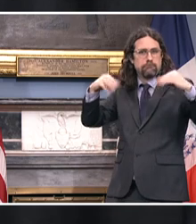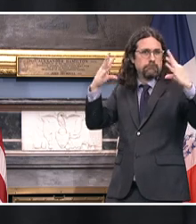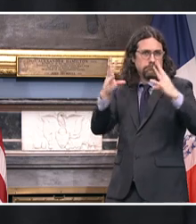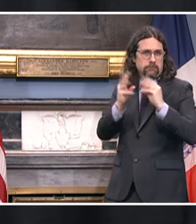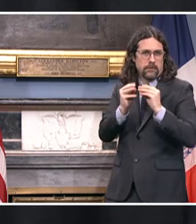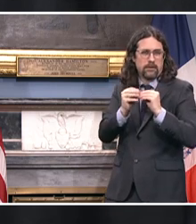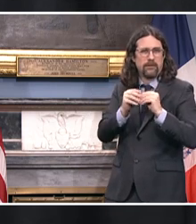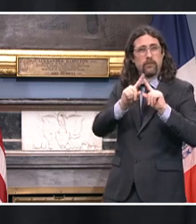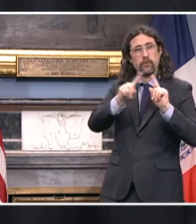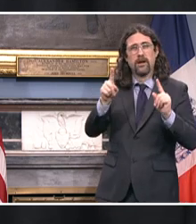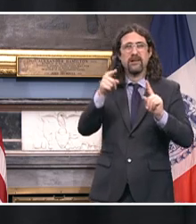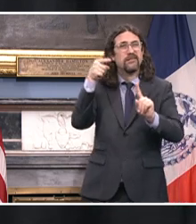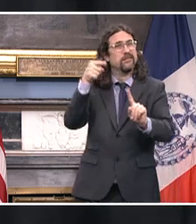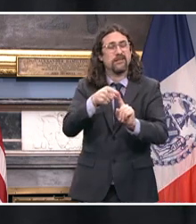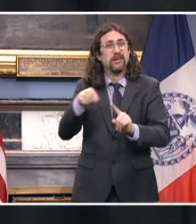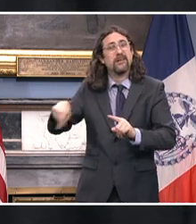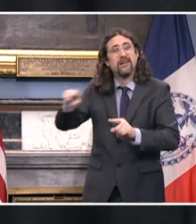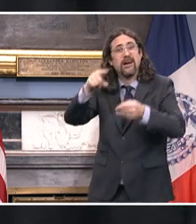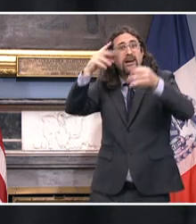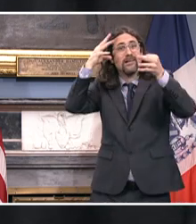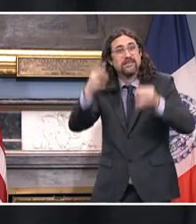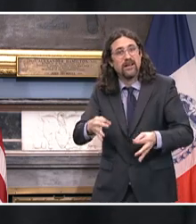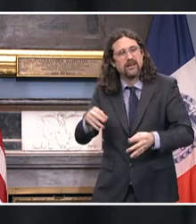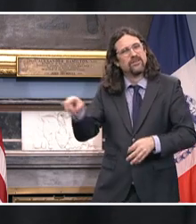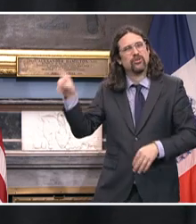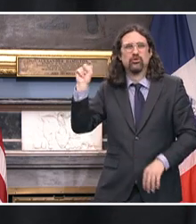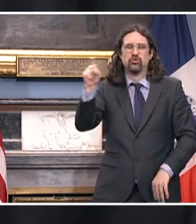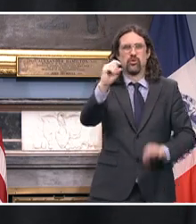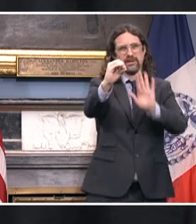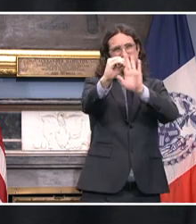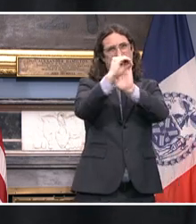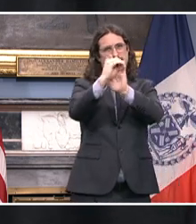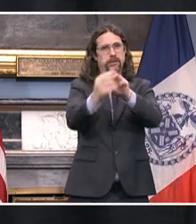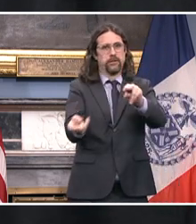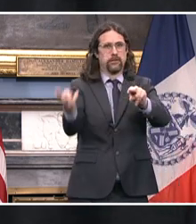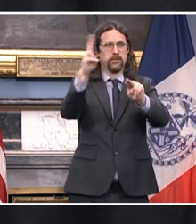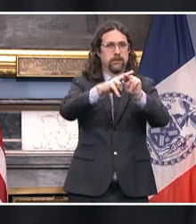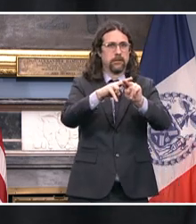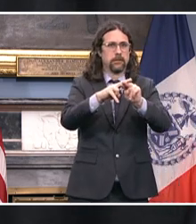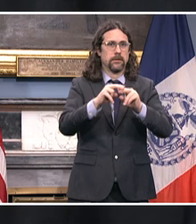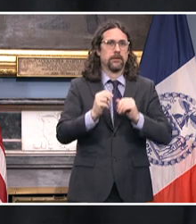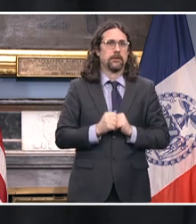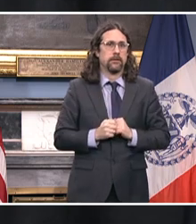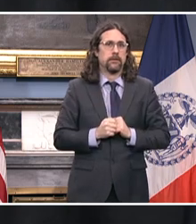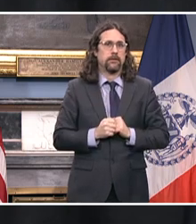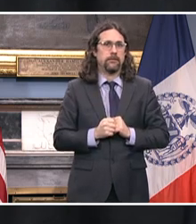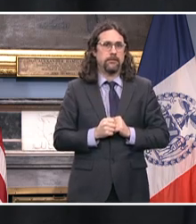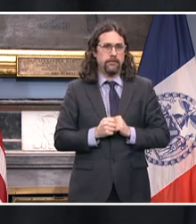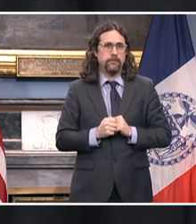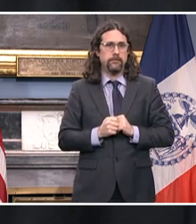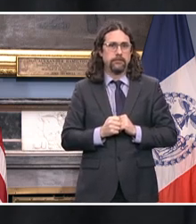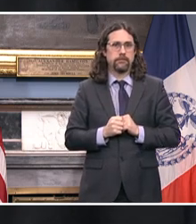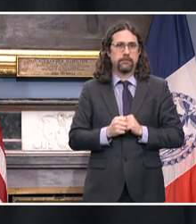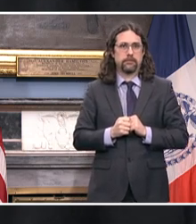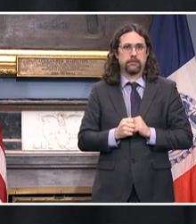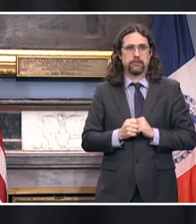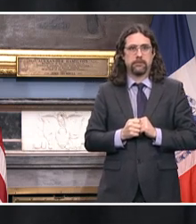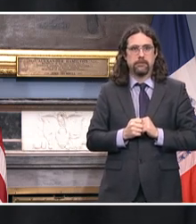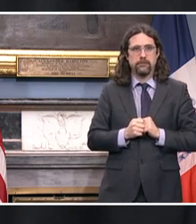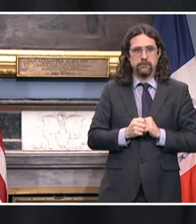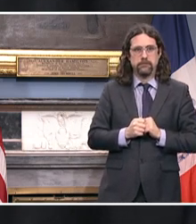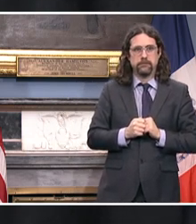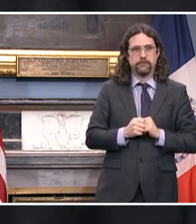that's over 2 million of us, that all those good New Yorkers who are struggling right now get a rent